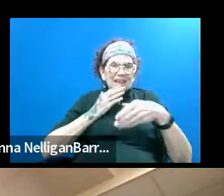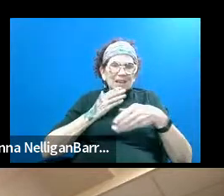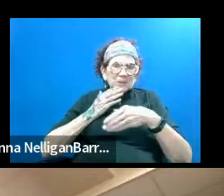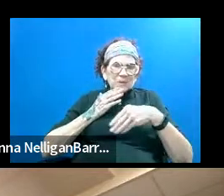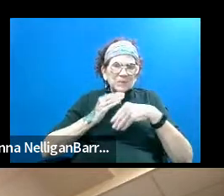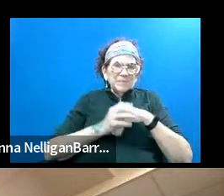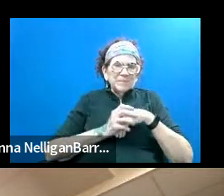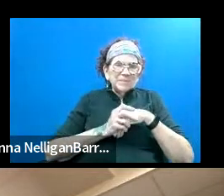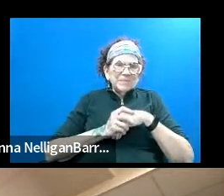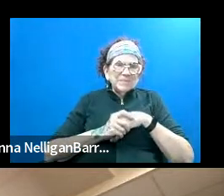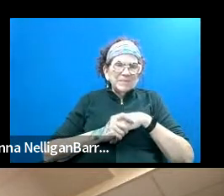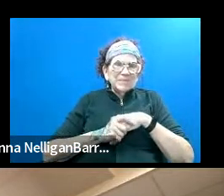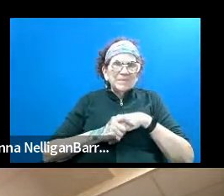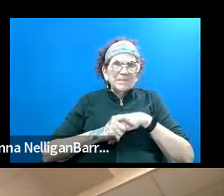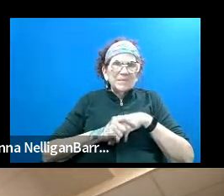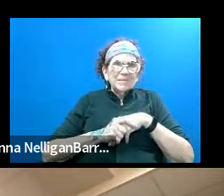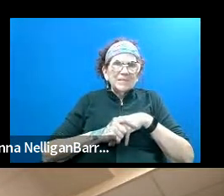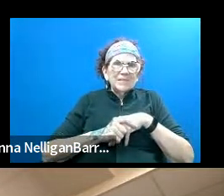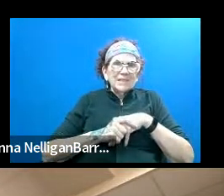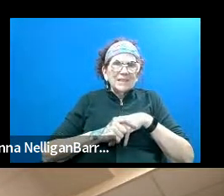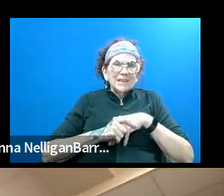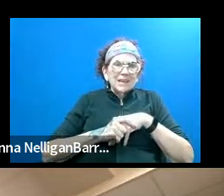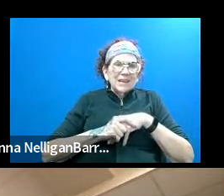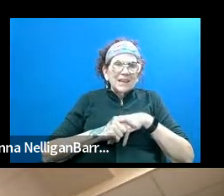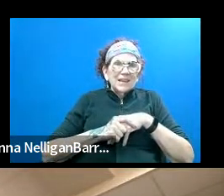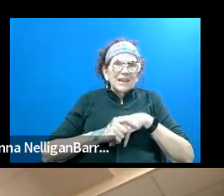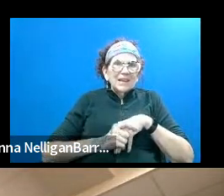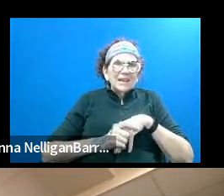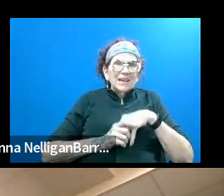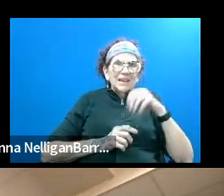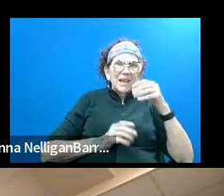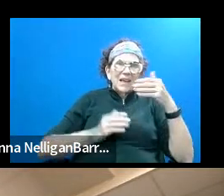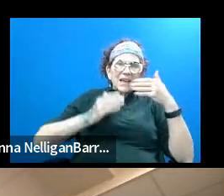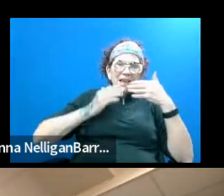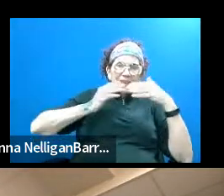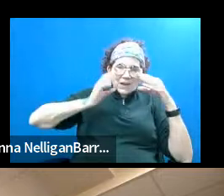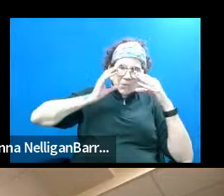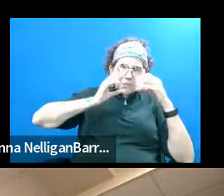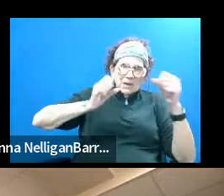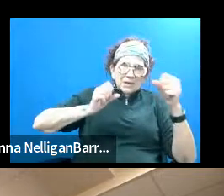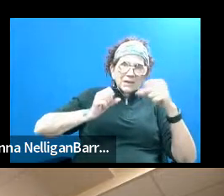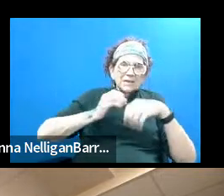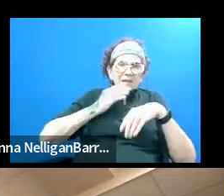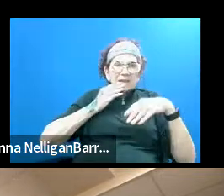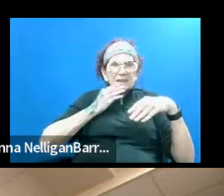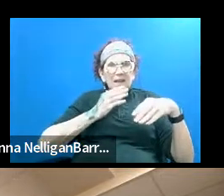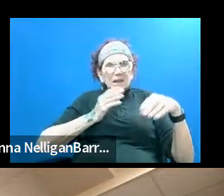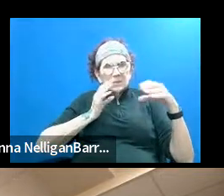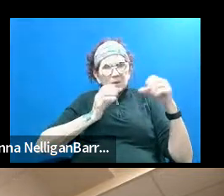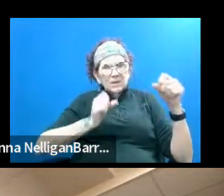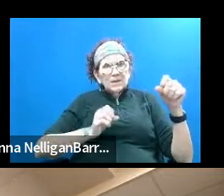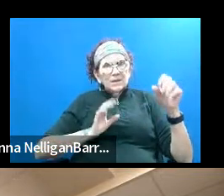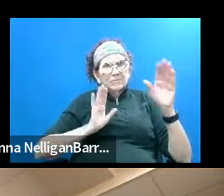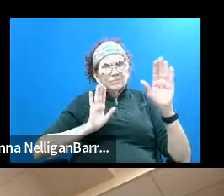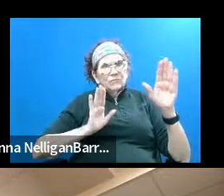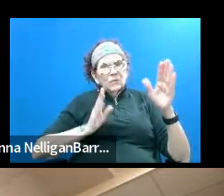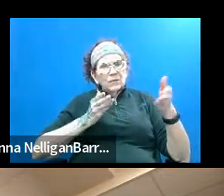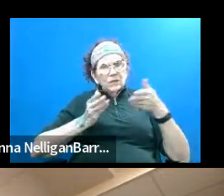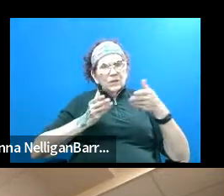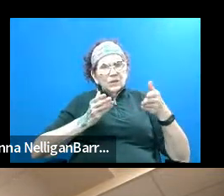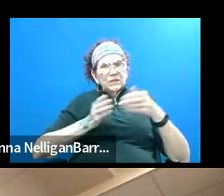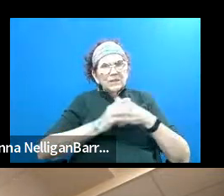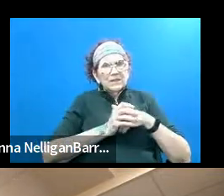Okay. And we Thank you, Madam promise- President, and thank you again for We this promise- opportunity and all your wonderful service. Absolutely. I echo